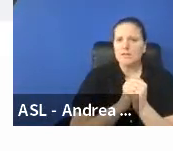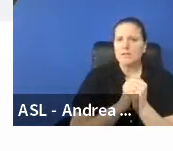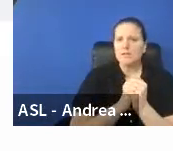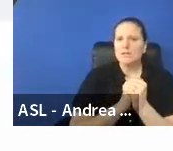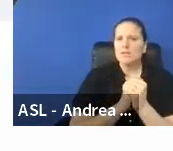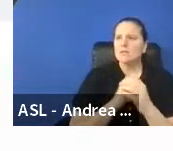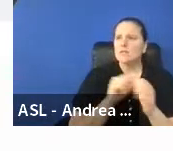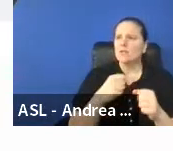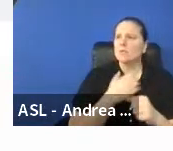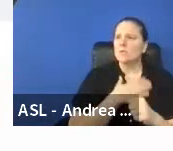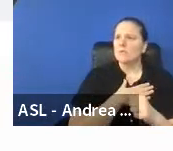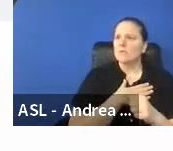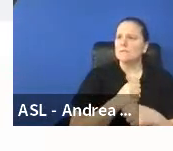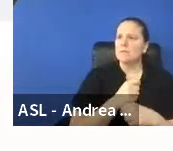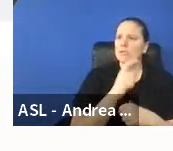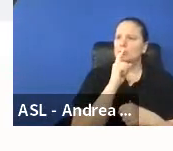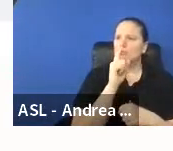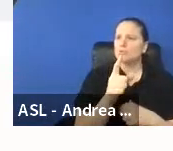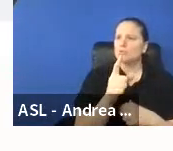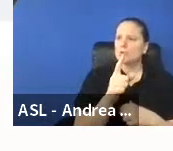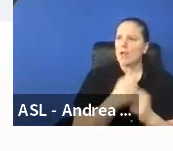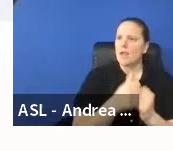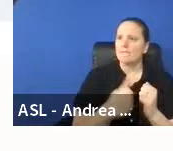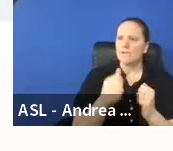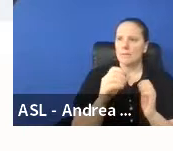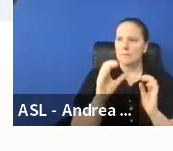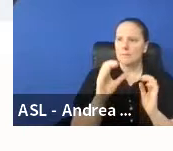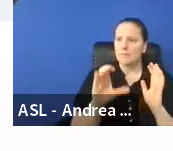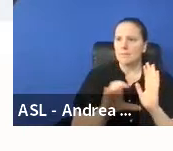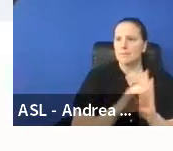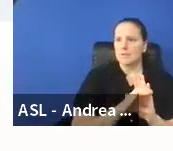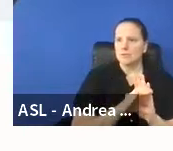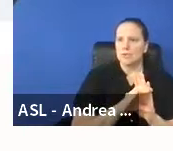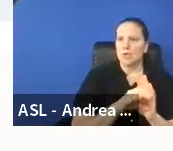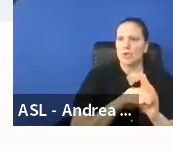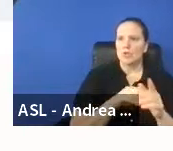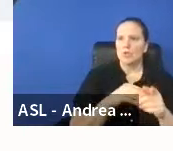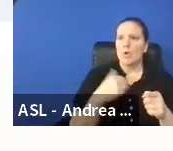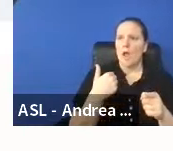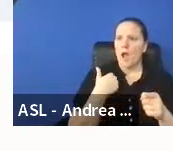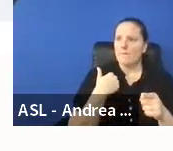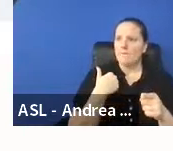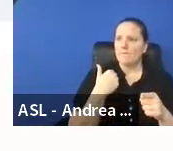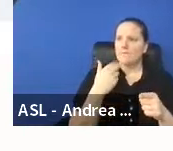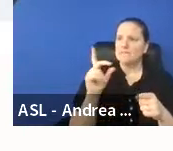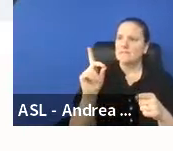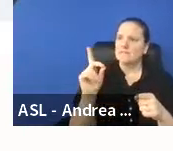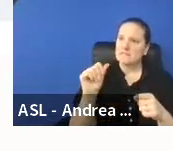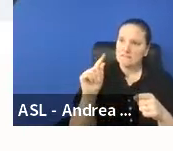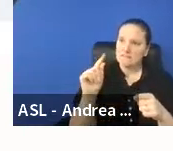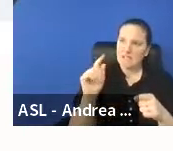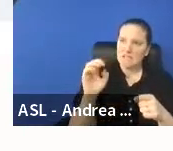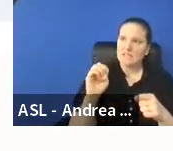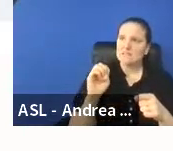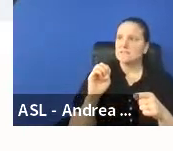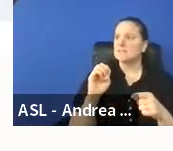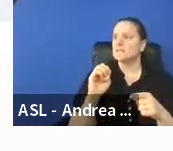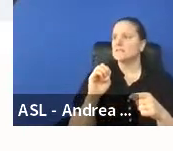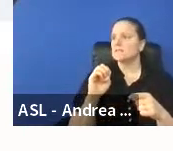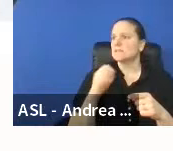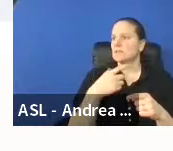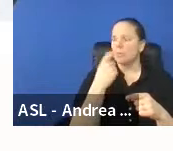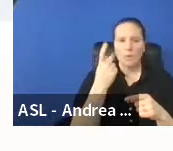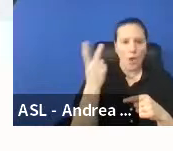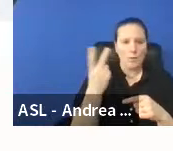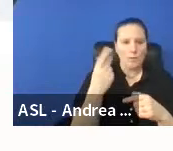make sure on every graphic that you might have that there's a date so that we can always